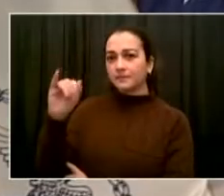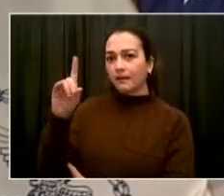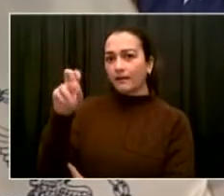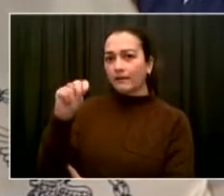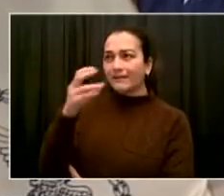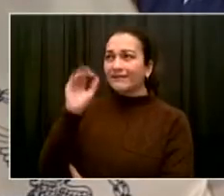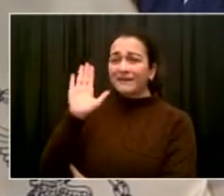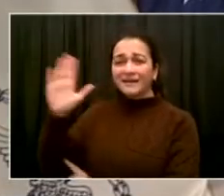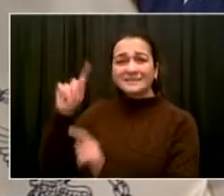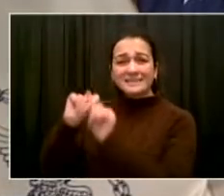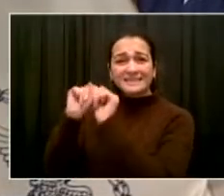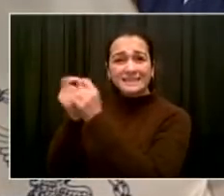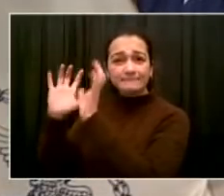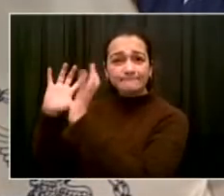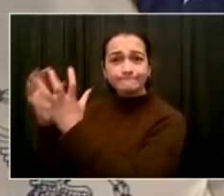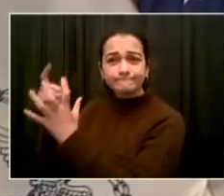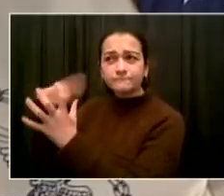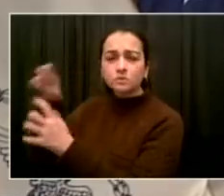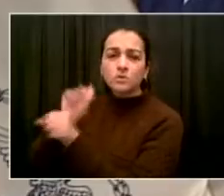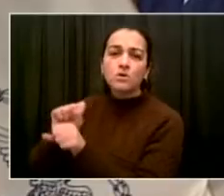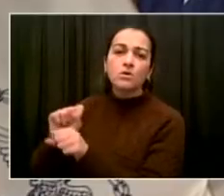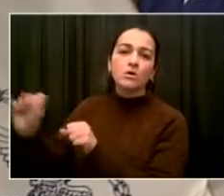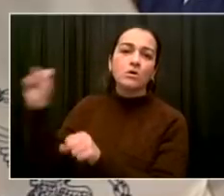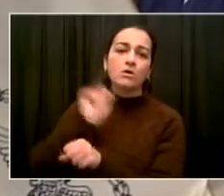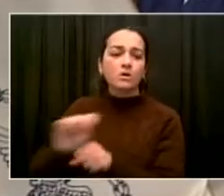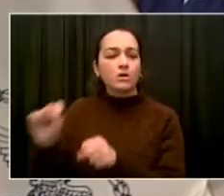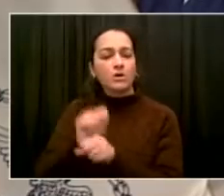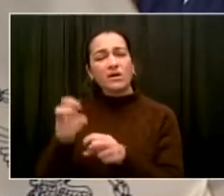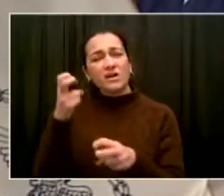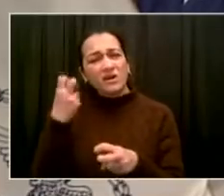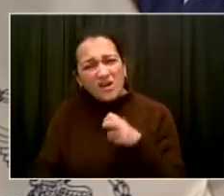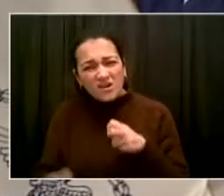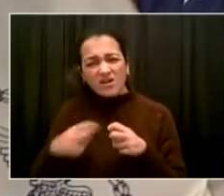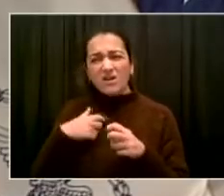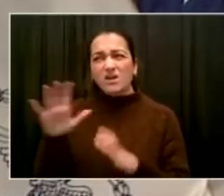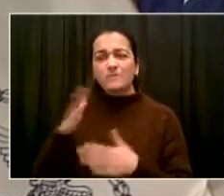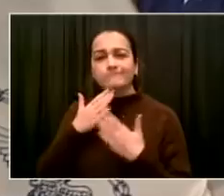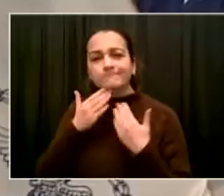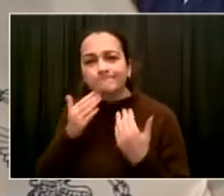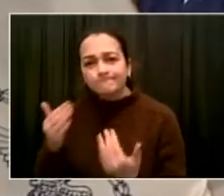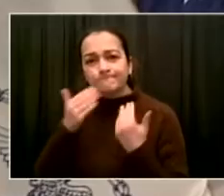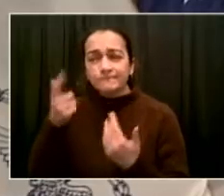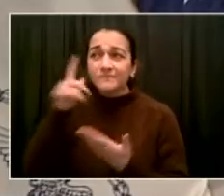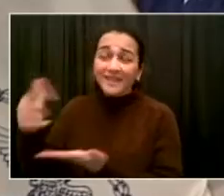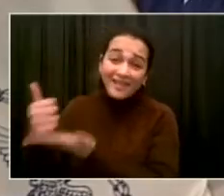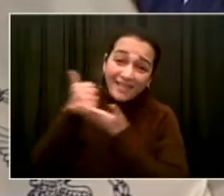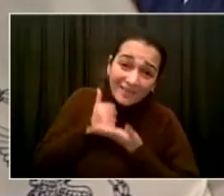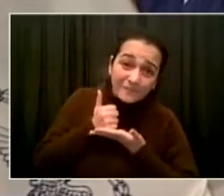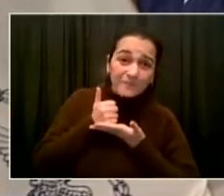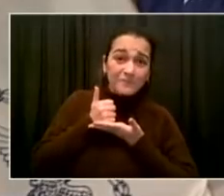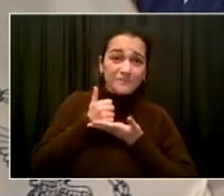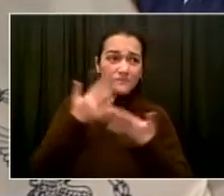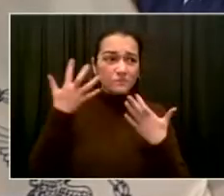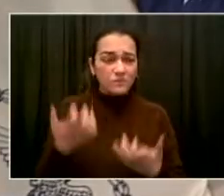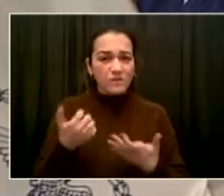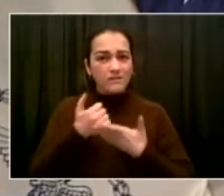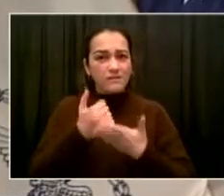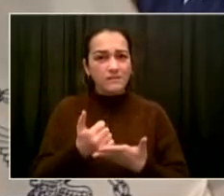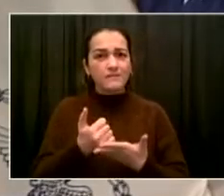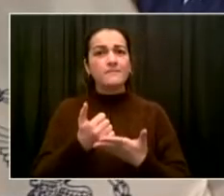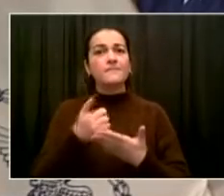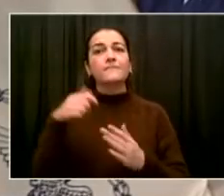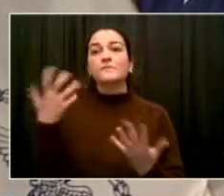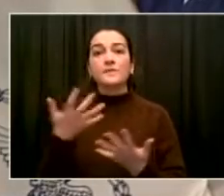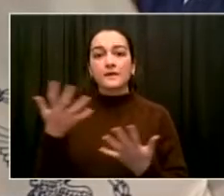here. We need help now because it's not just about vaccination. Treatment matters, of course, and we need a